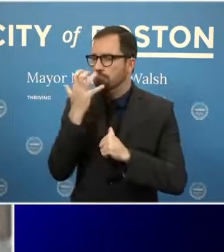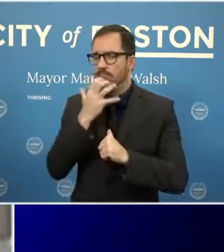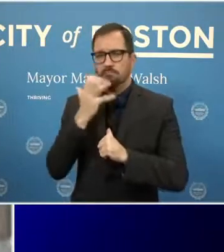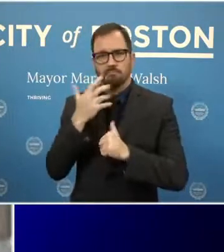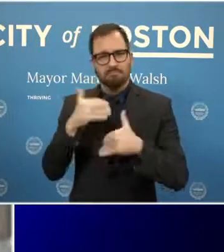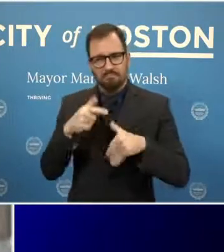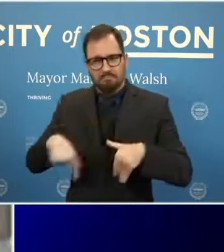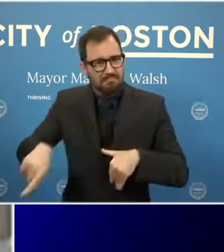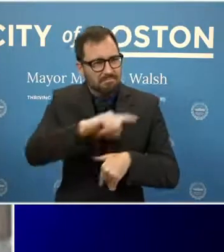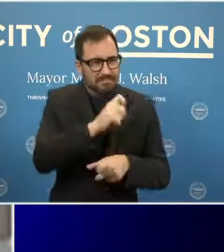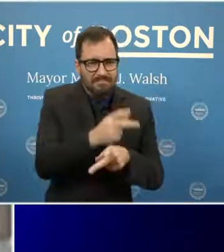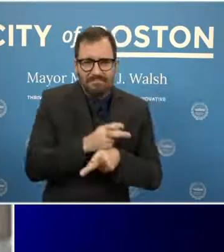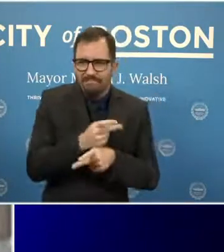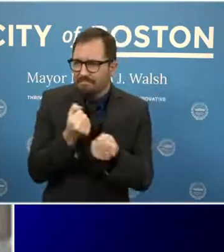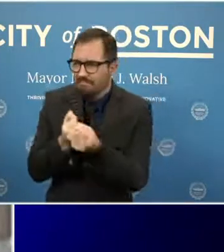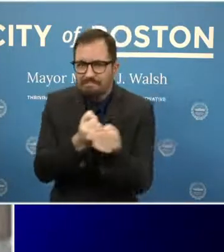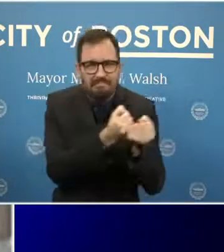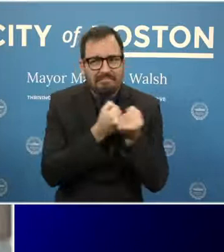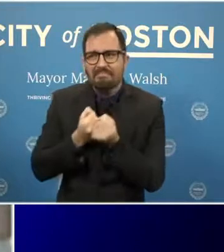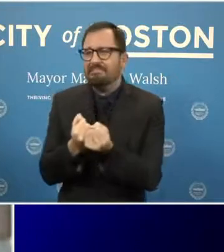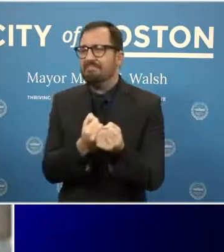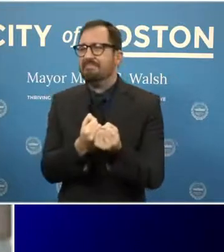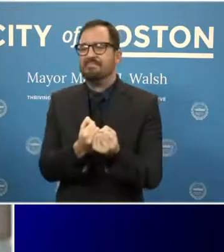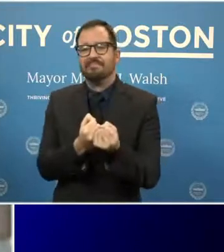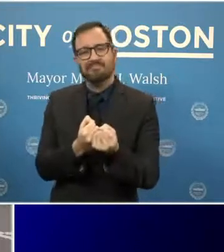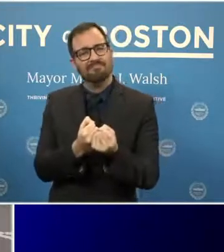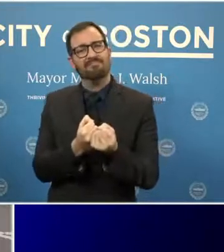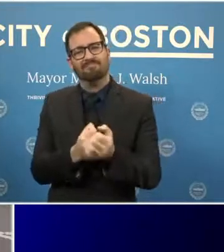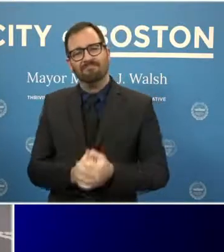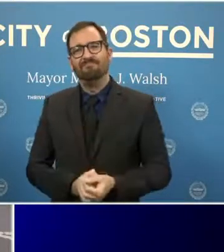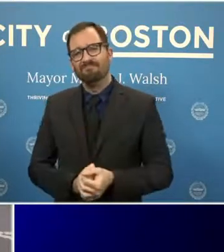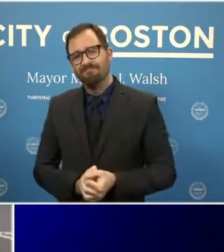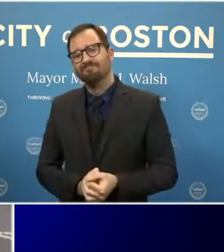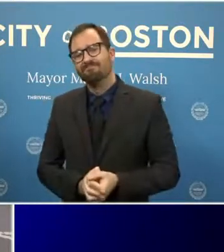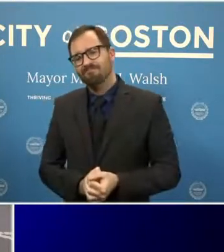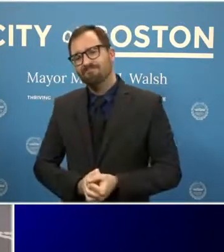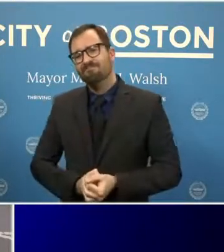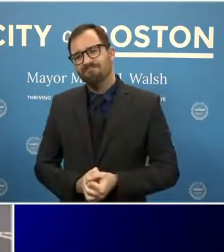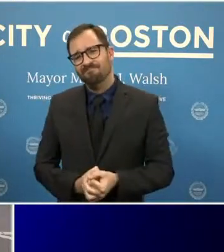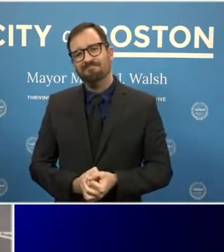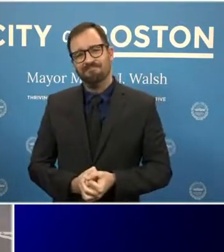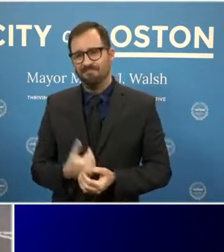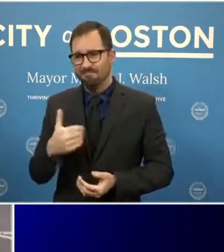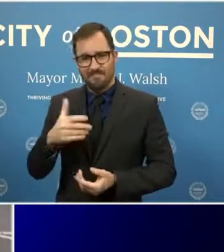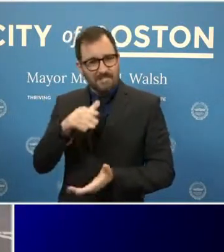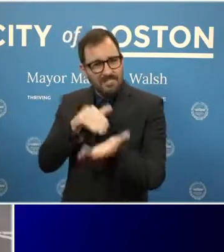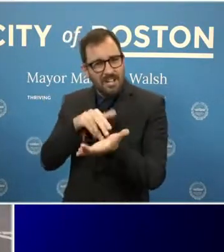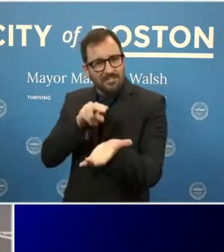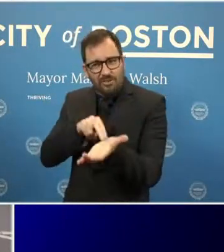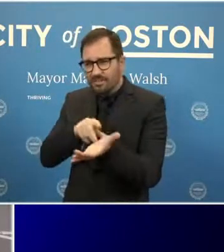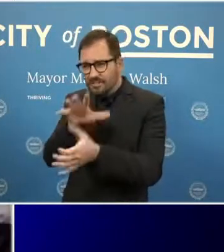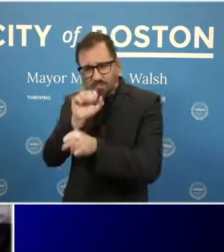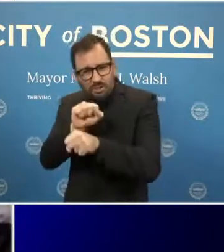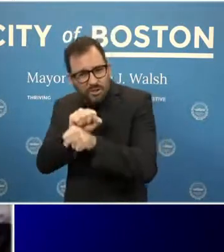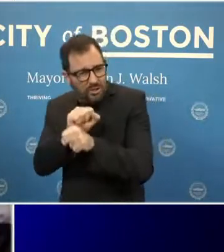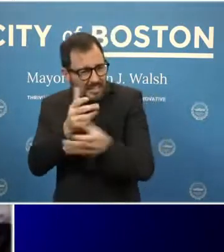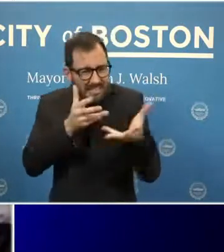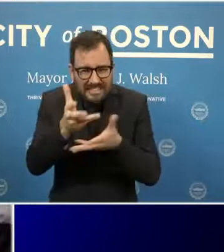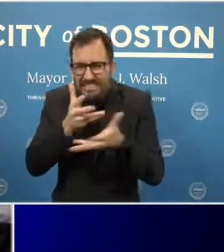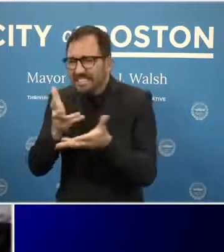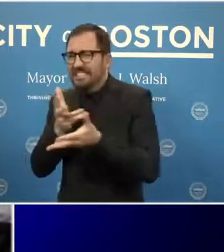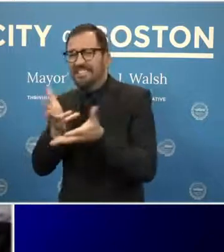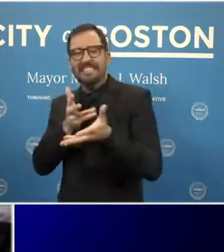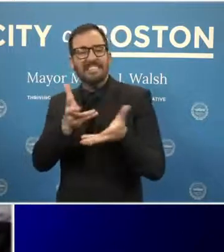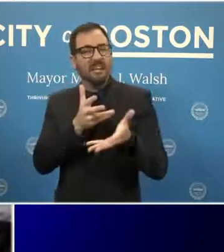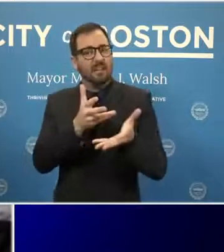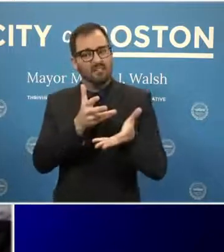COVID first started because he was taking care of patients with COVID, and I really missed her. The hardest part